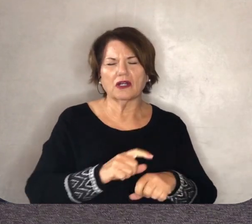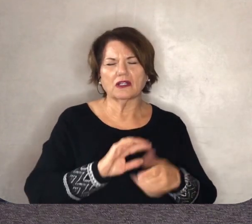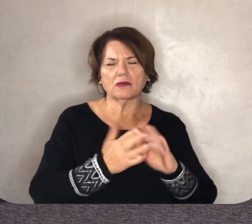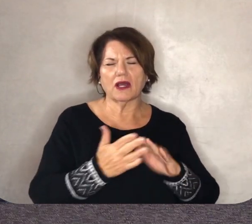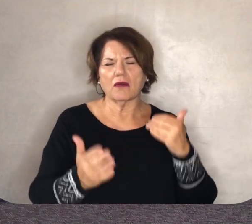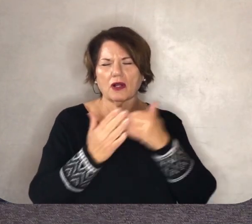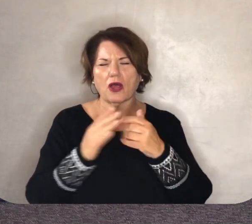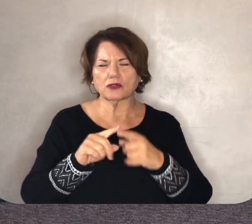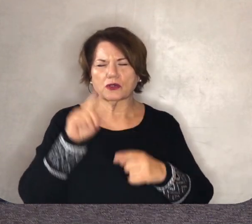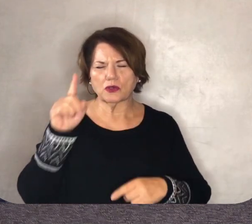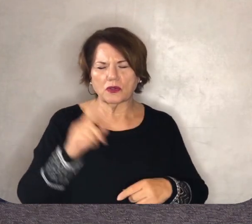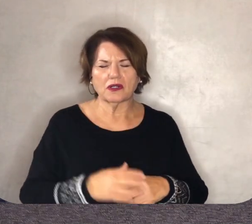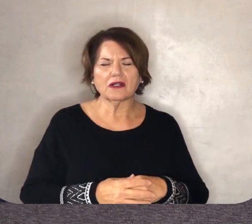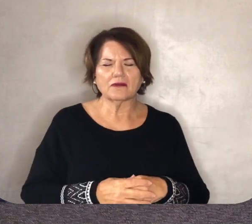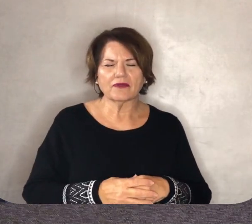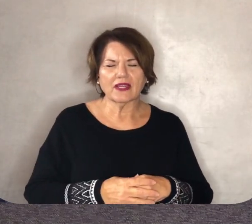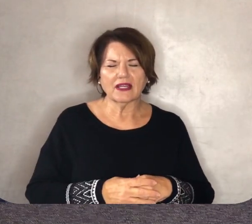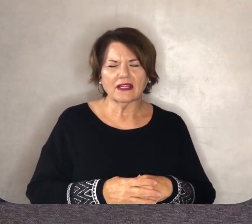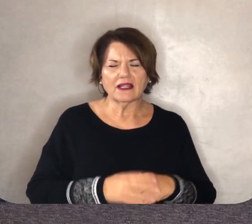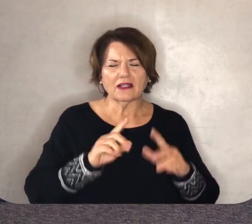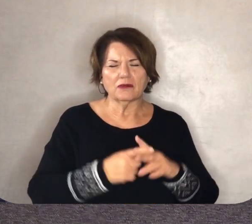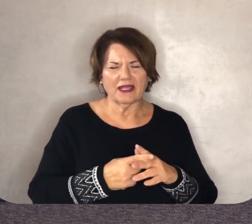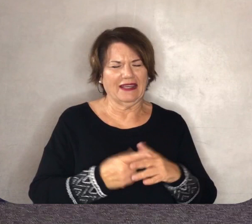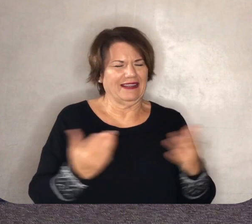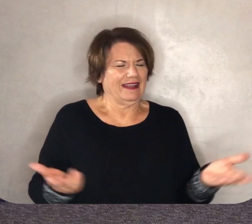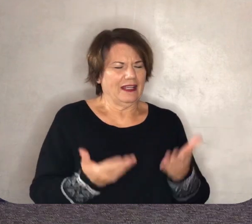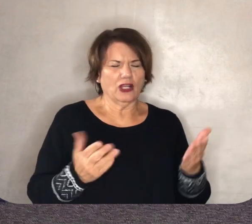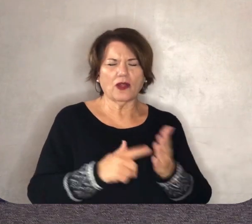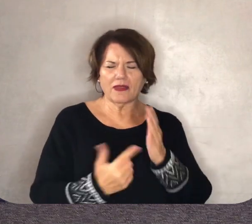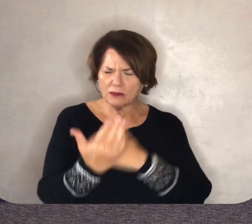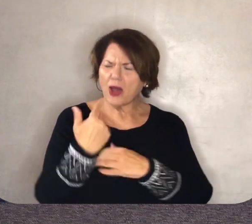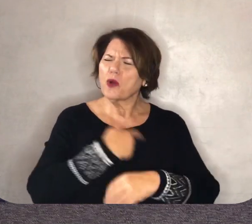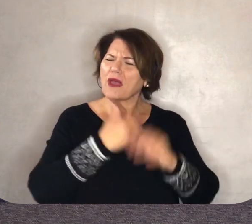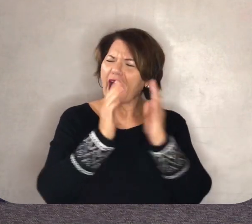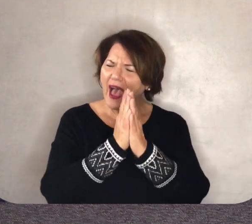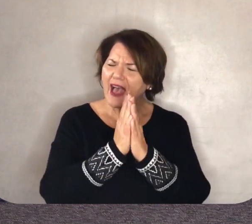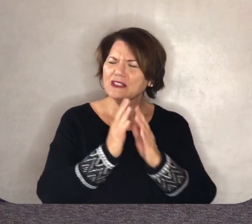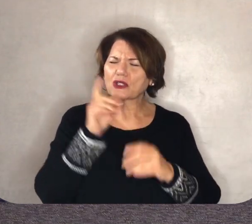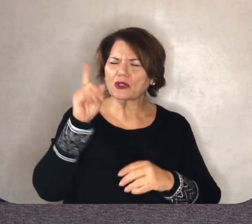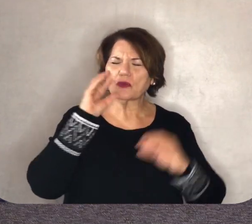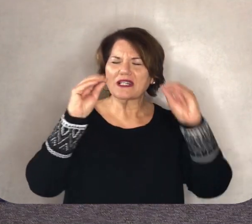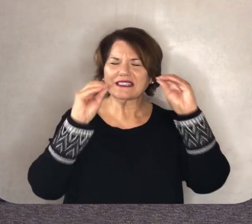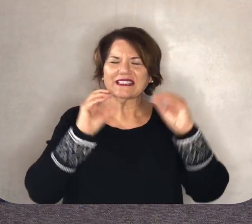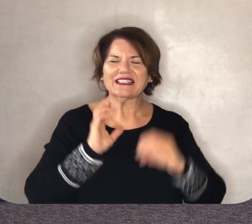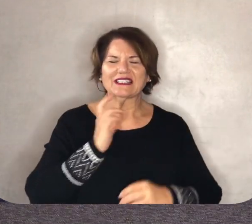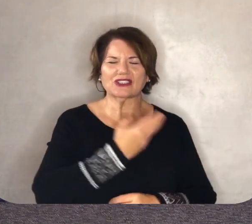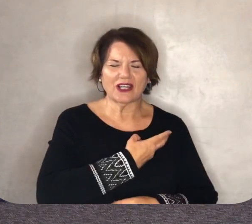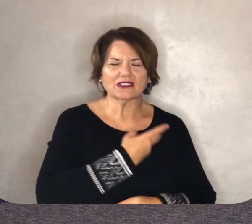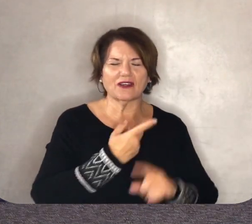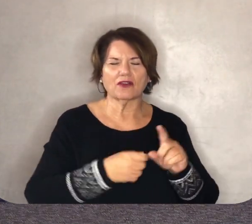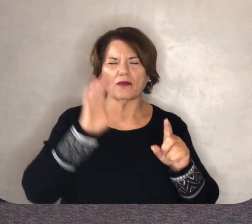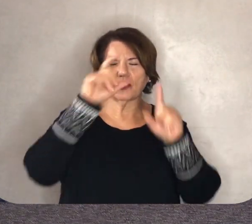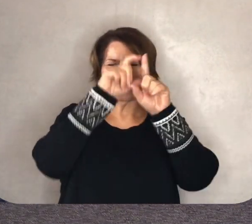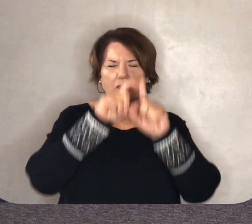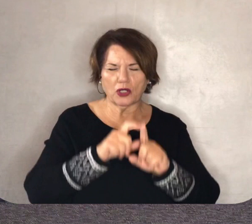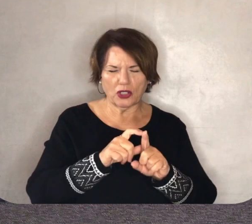to you. Lord, may that begin here this morning. Lord, we ask that you would teach us from your word, that